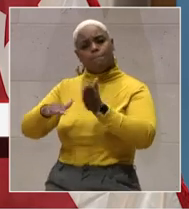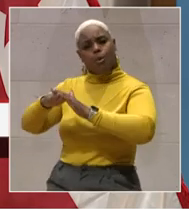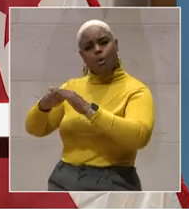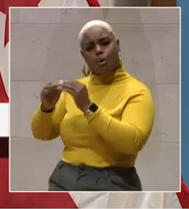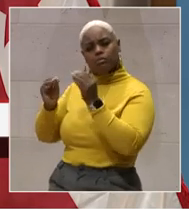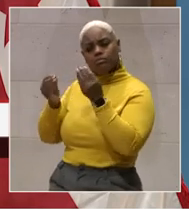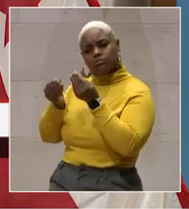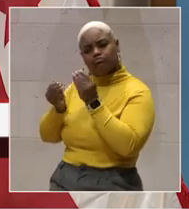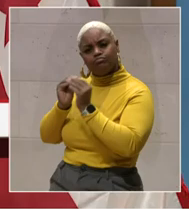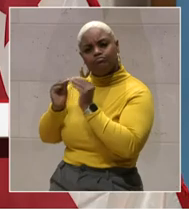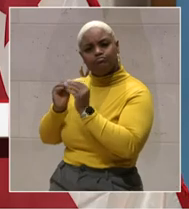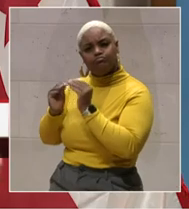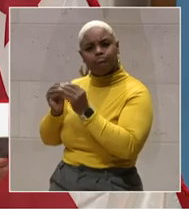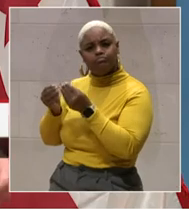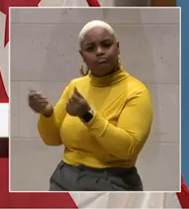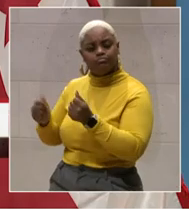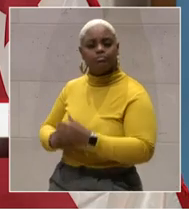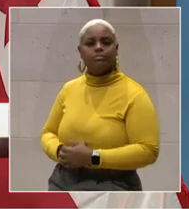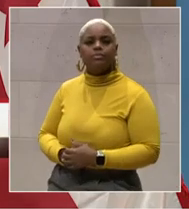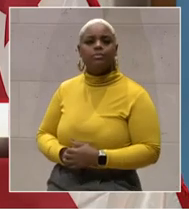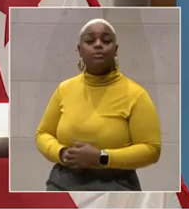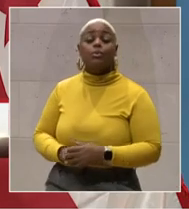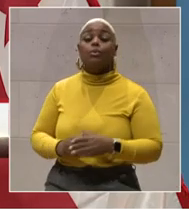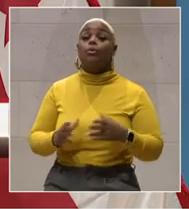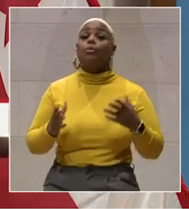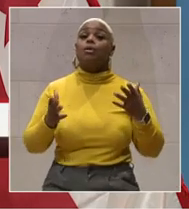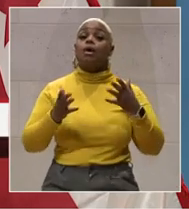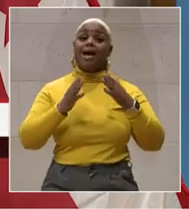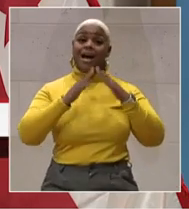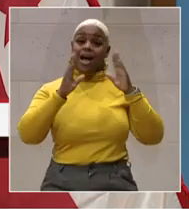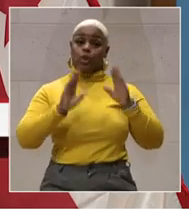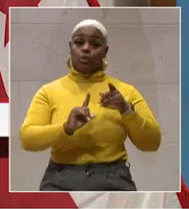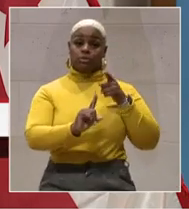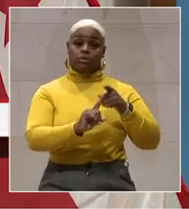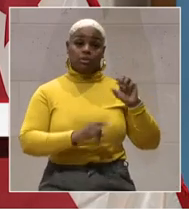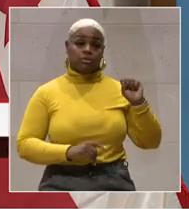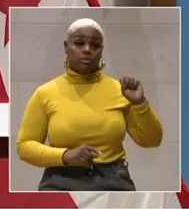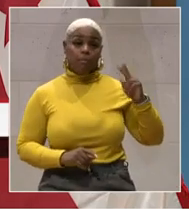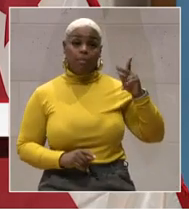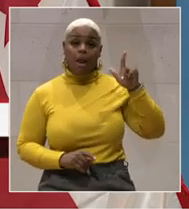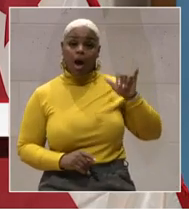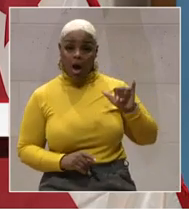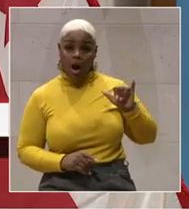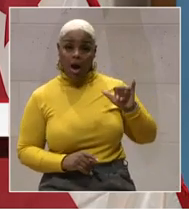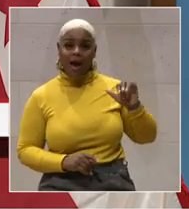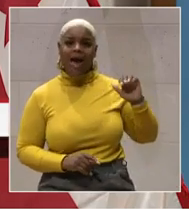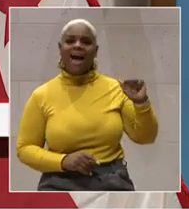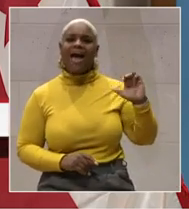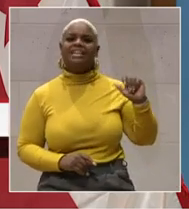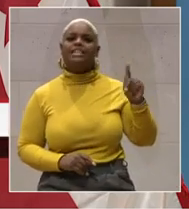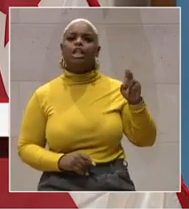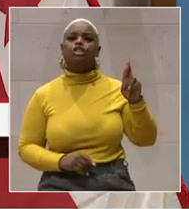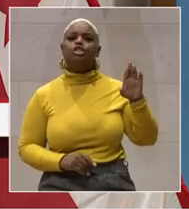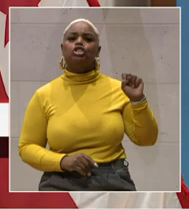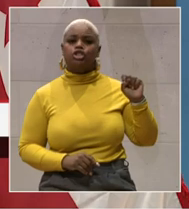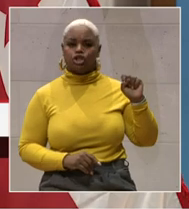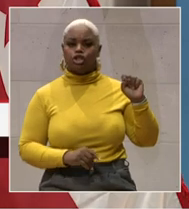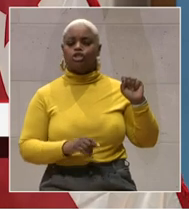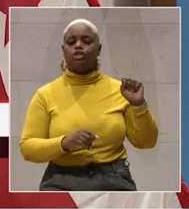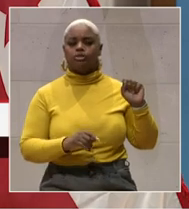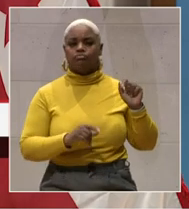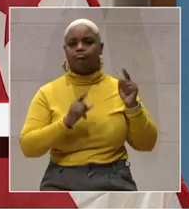Housing Accelerator, Housing Supply Accelerator, is the result of that work to help communities create partnerships